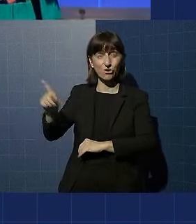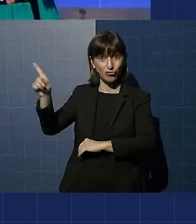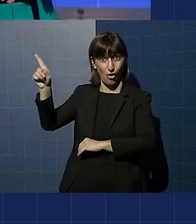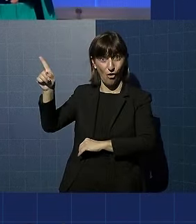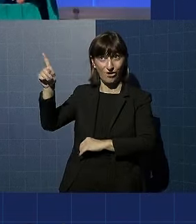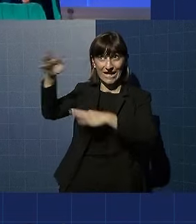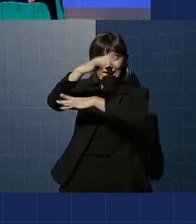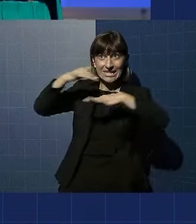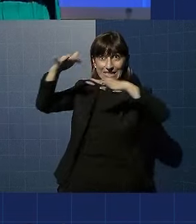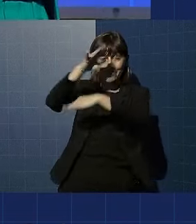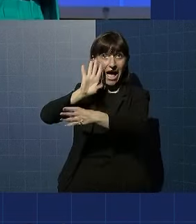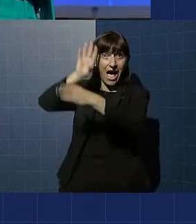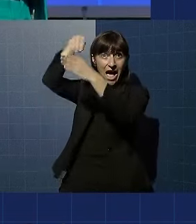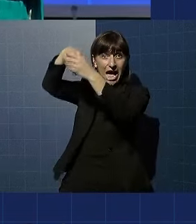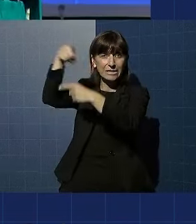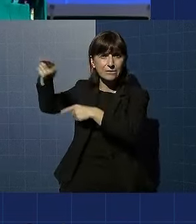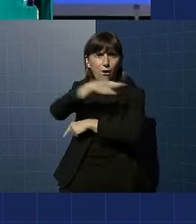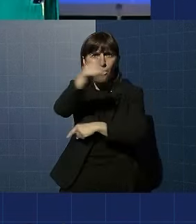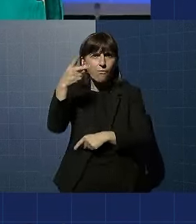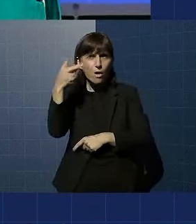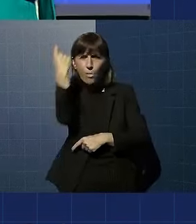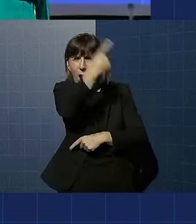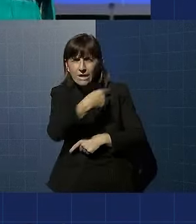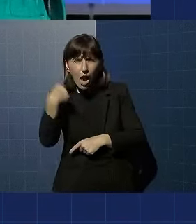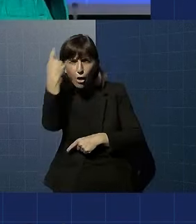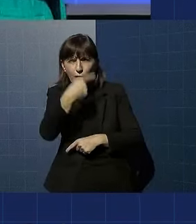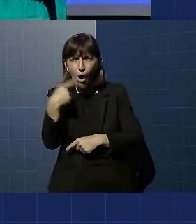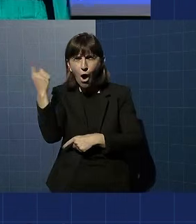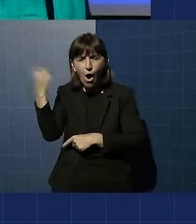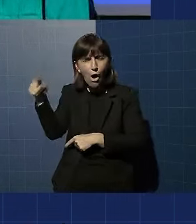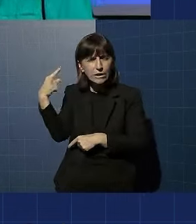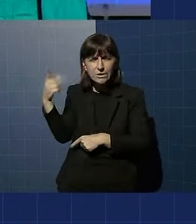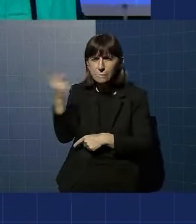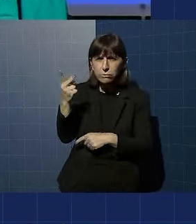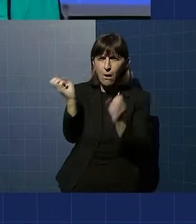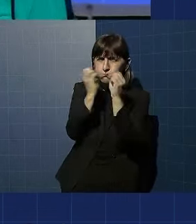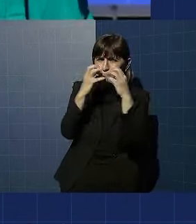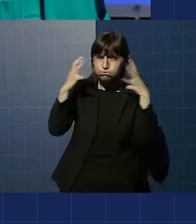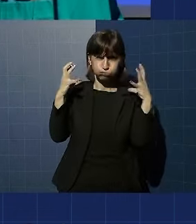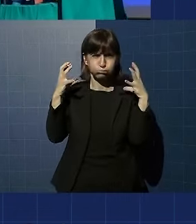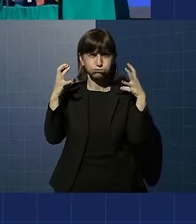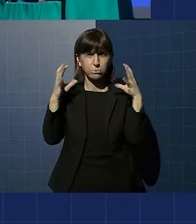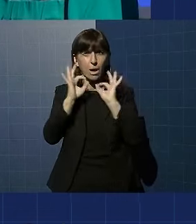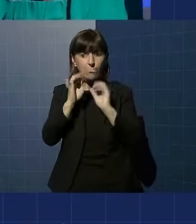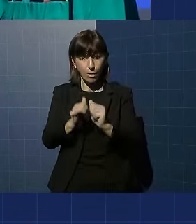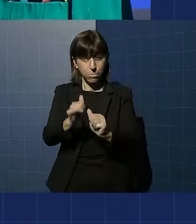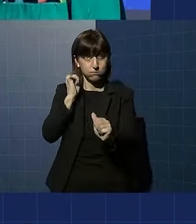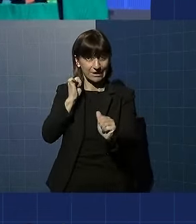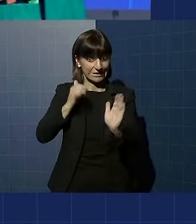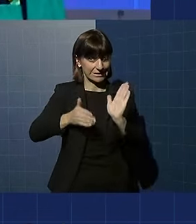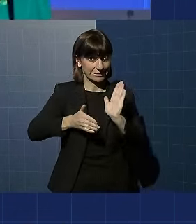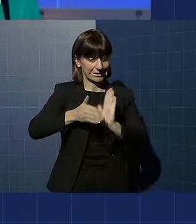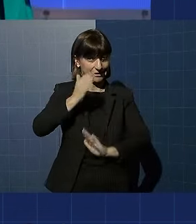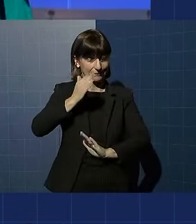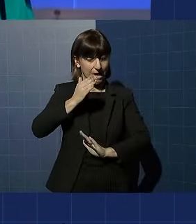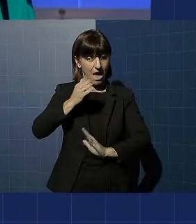astronauts actually look like when they are on Earth. So I'm just going to put it next to each other. Can you see how swollen their head is? It's almost